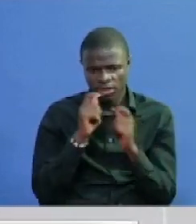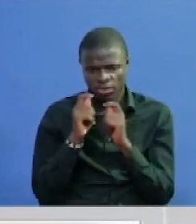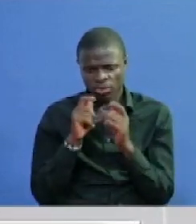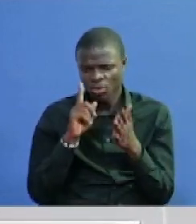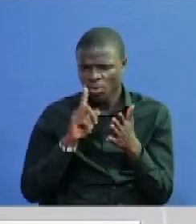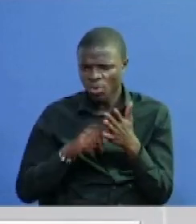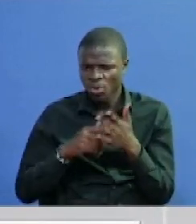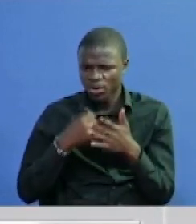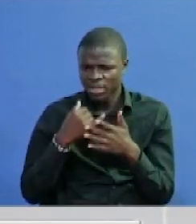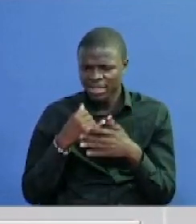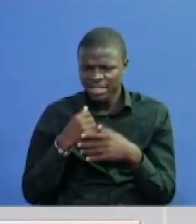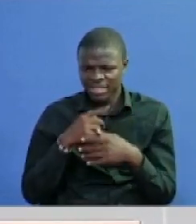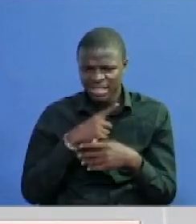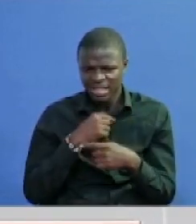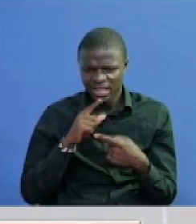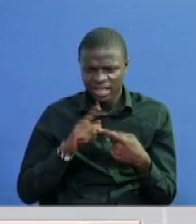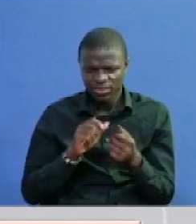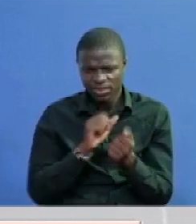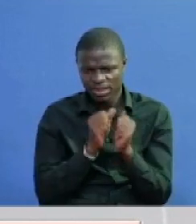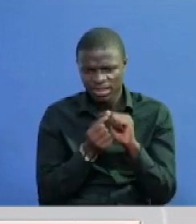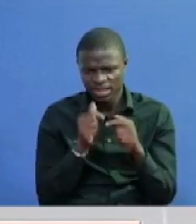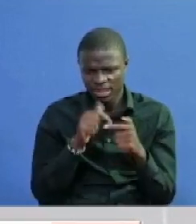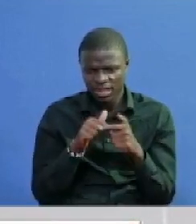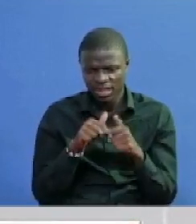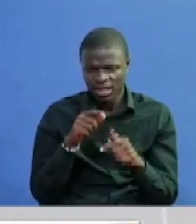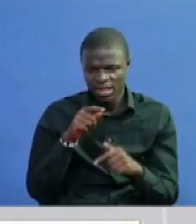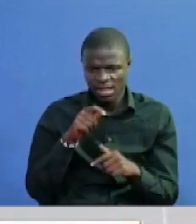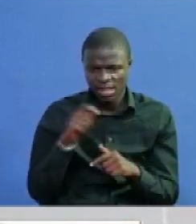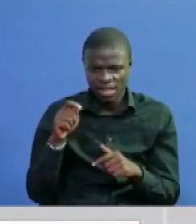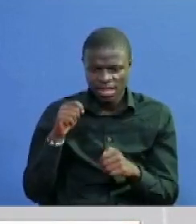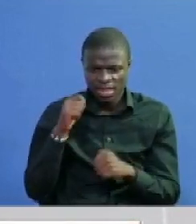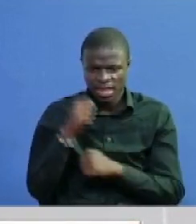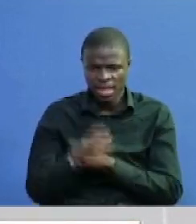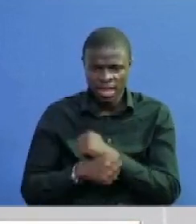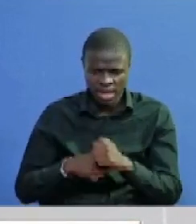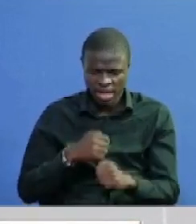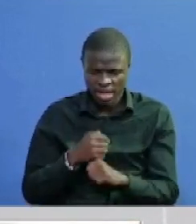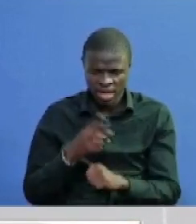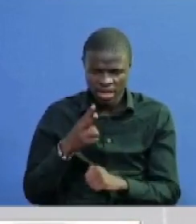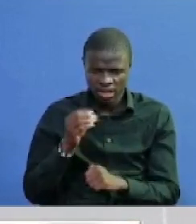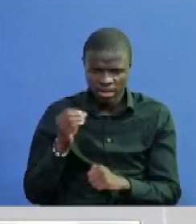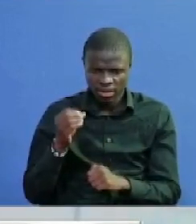for 2023 to make sure that we do not have these talks after every election?